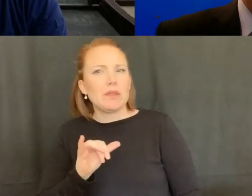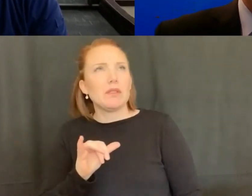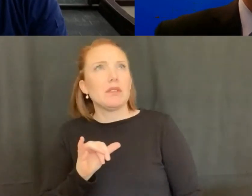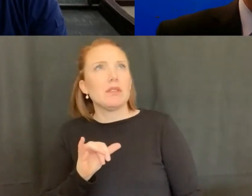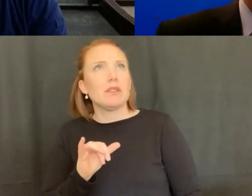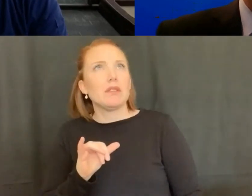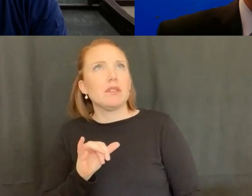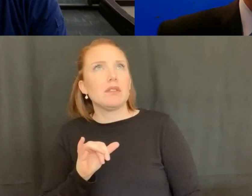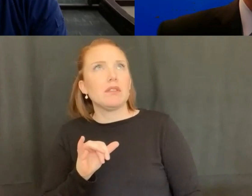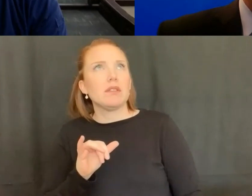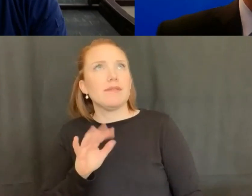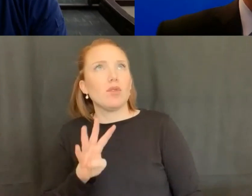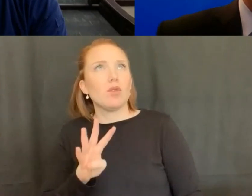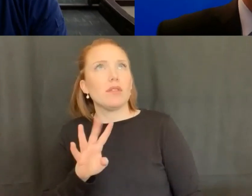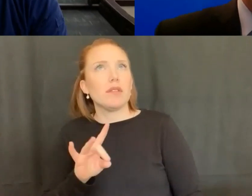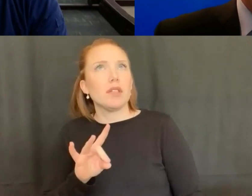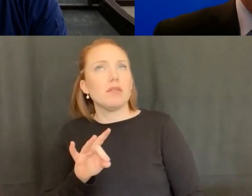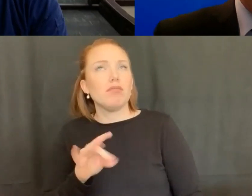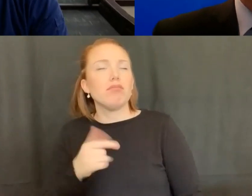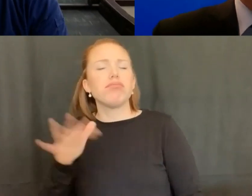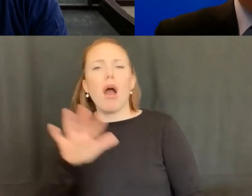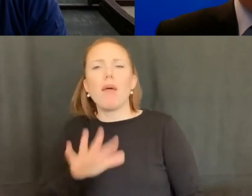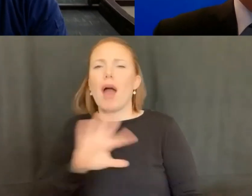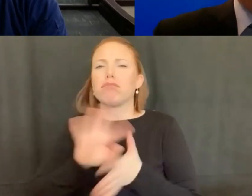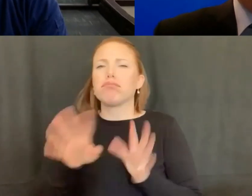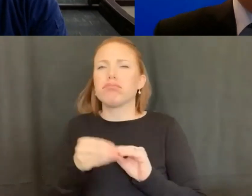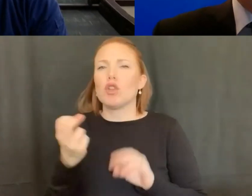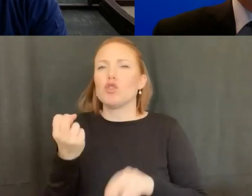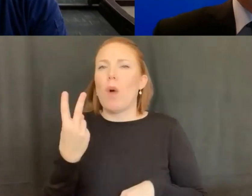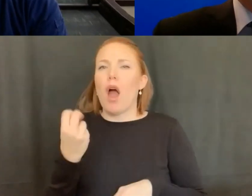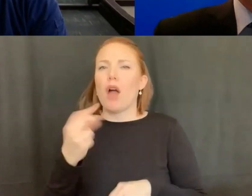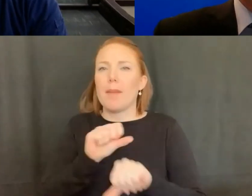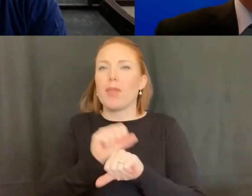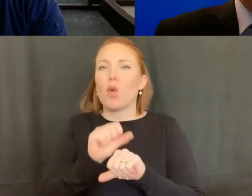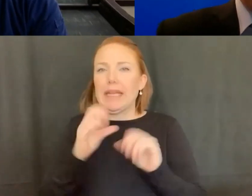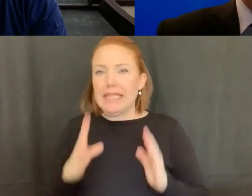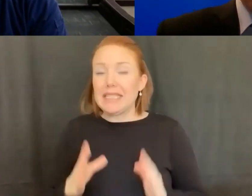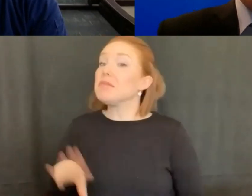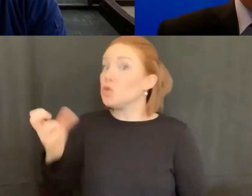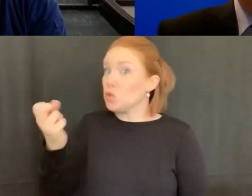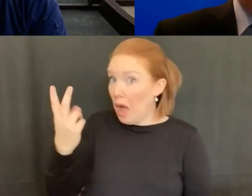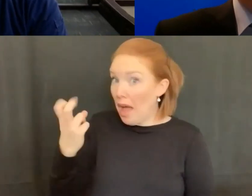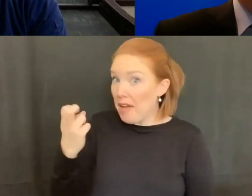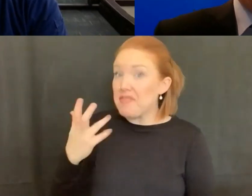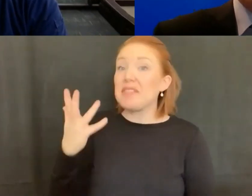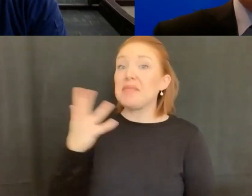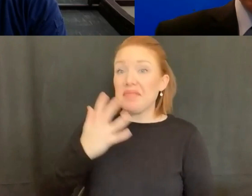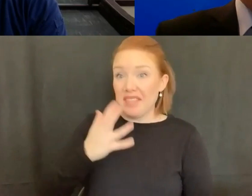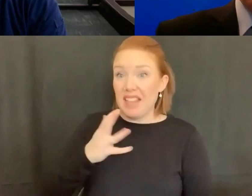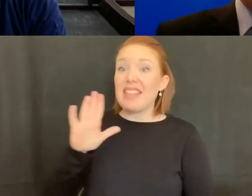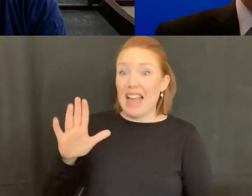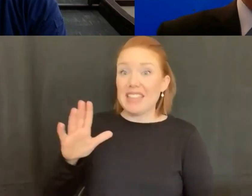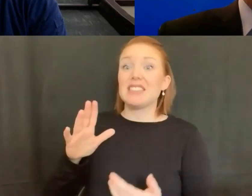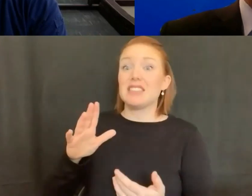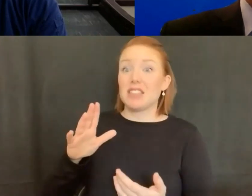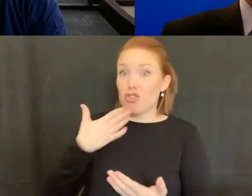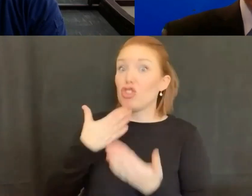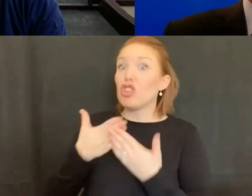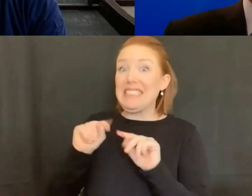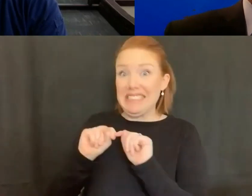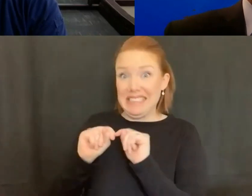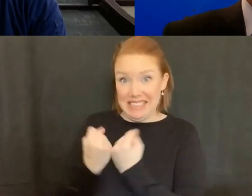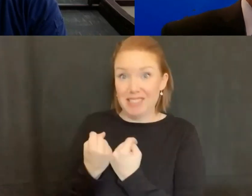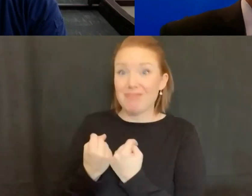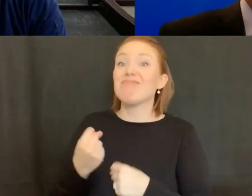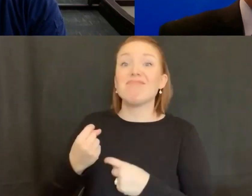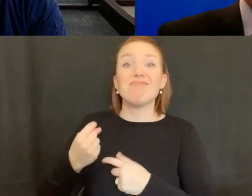pack, 4, 8. So probably about 12. 12 people. Yeah. And I mean, that's a real robust team now. There's just a